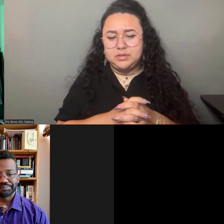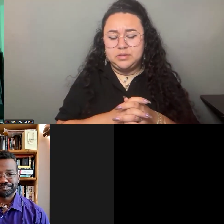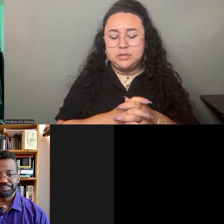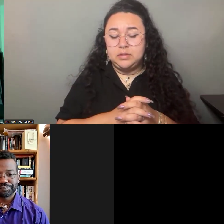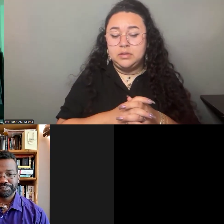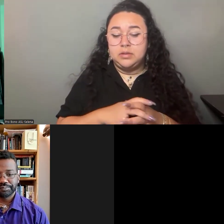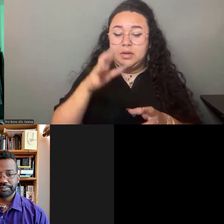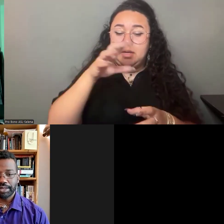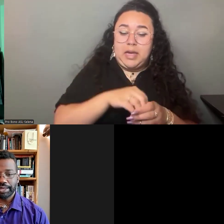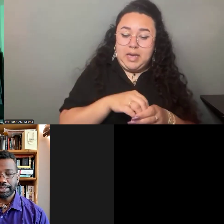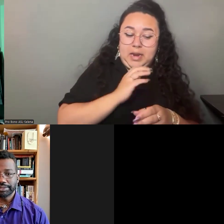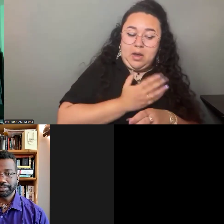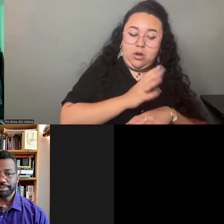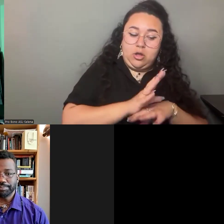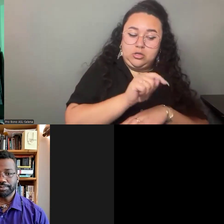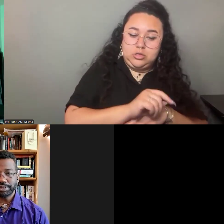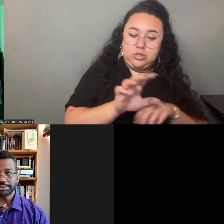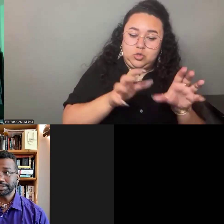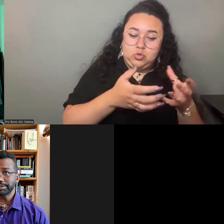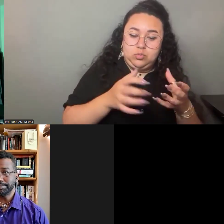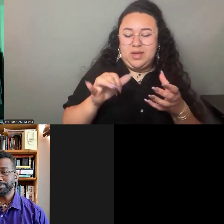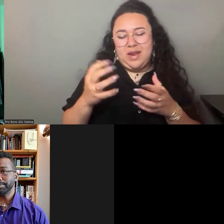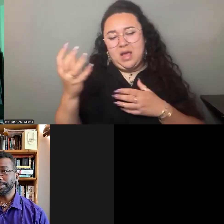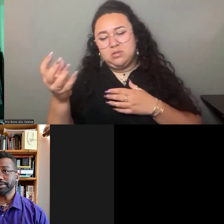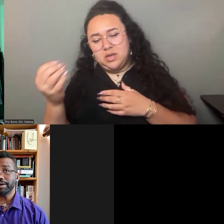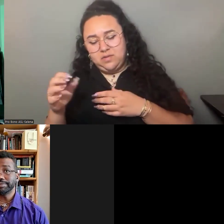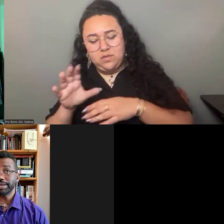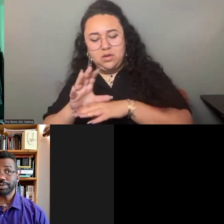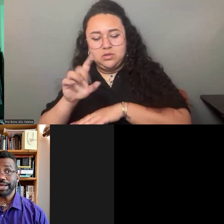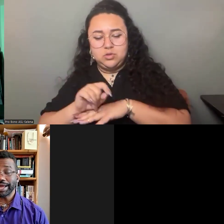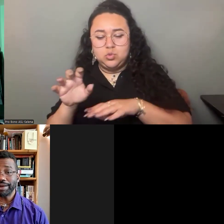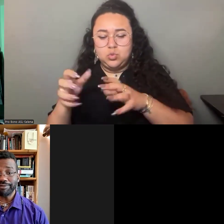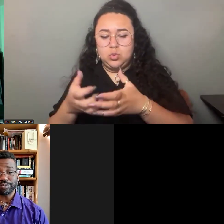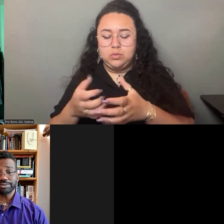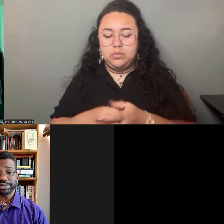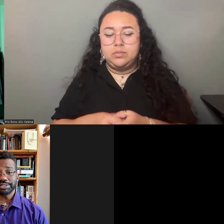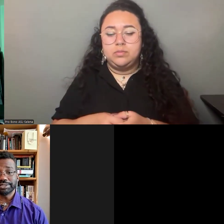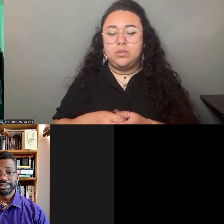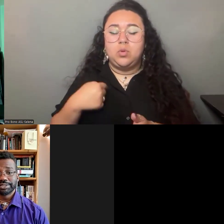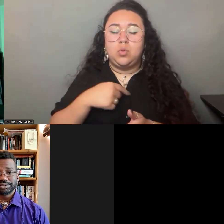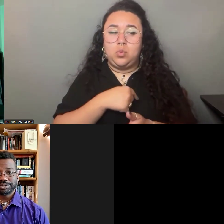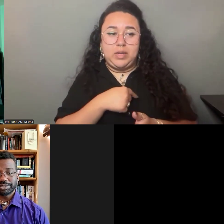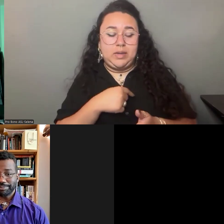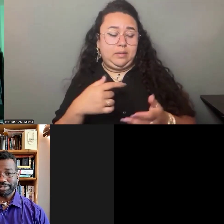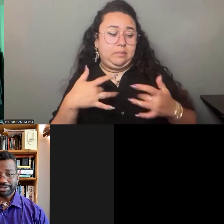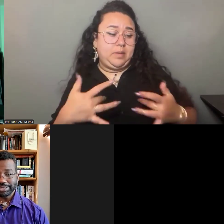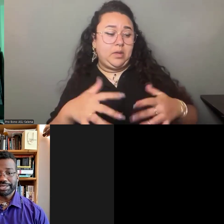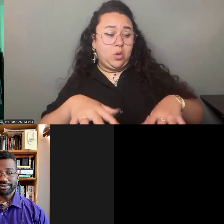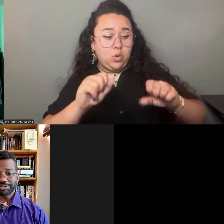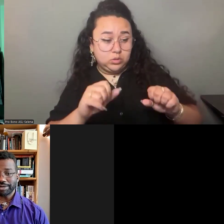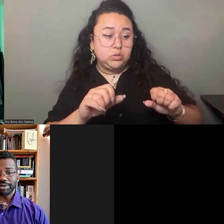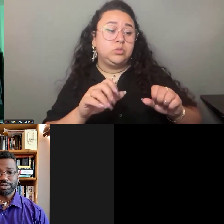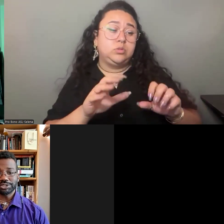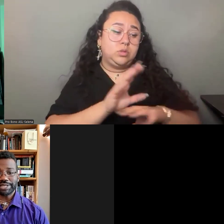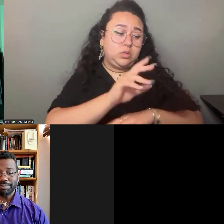runs. And the people, as Ashley said before, like oftentimes want to hang out afterwards and collaborate and think